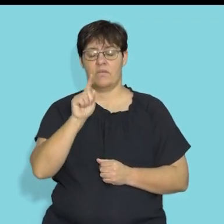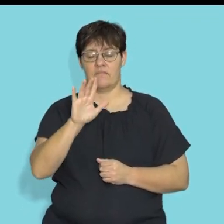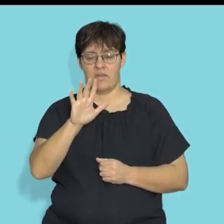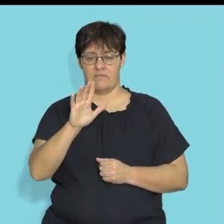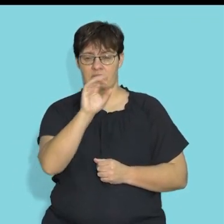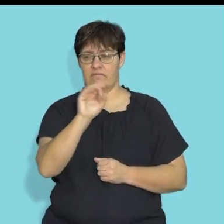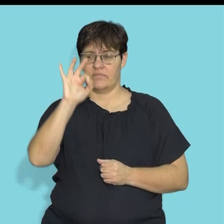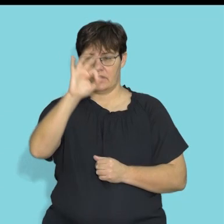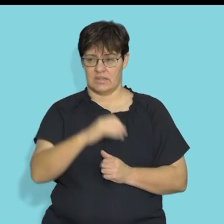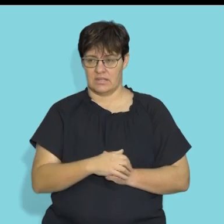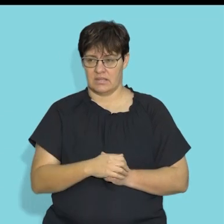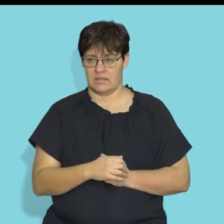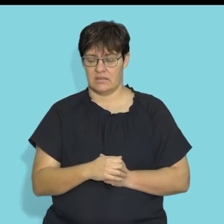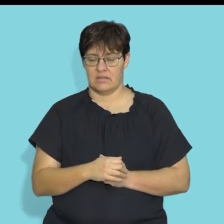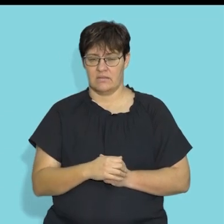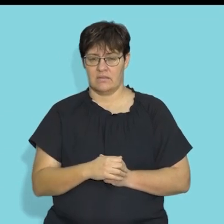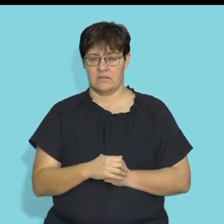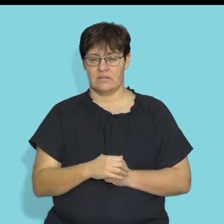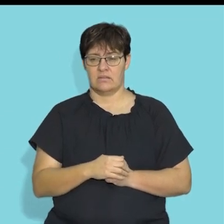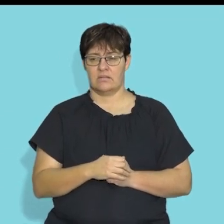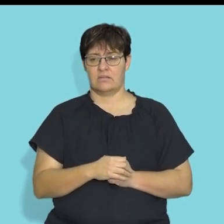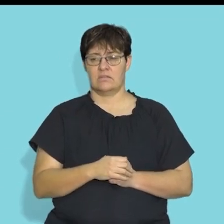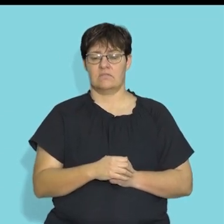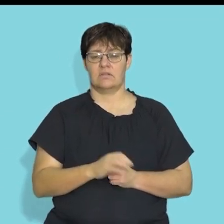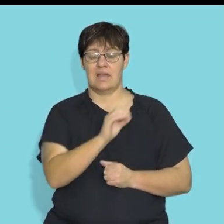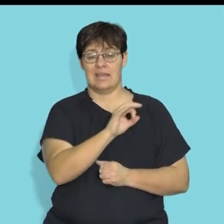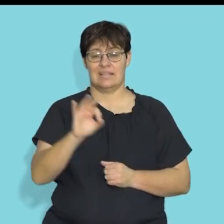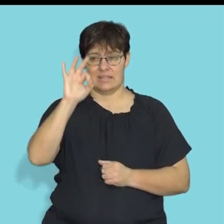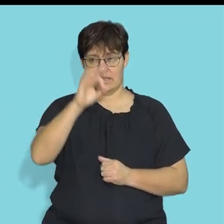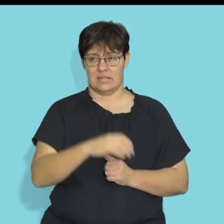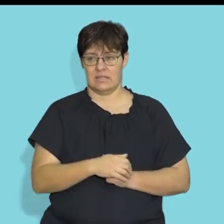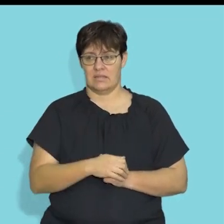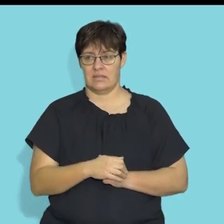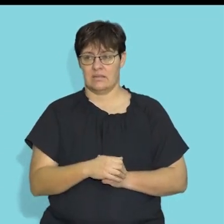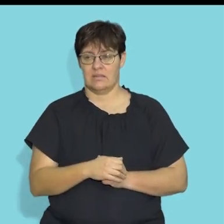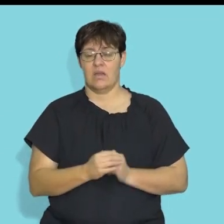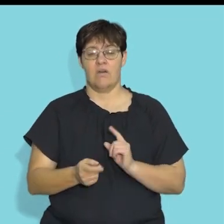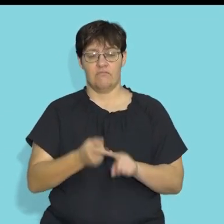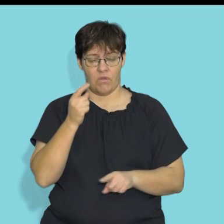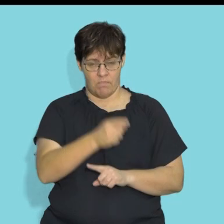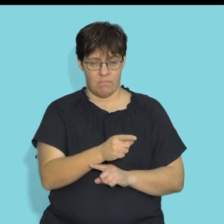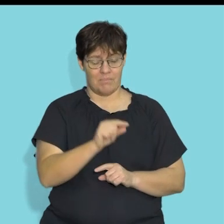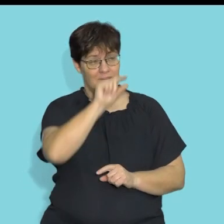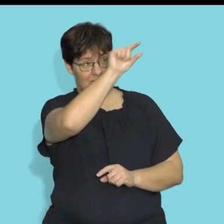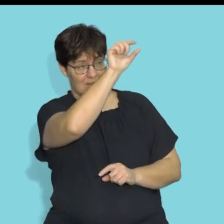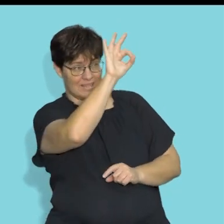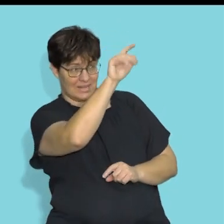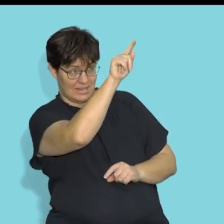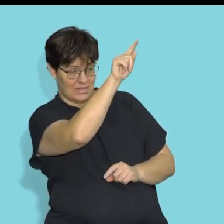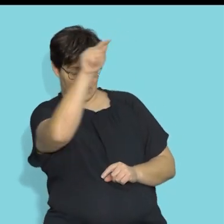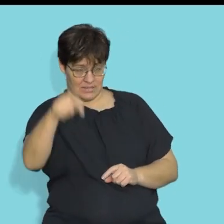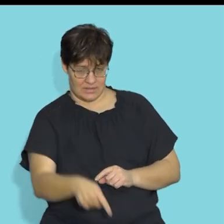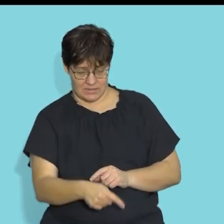times 1,5. Remember, 1,5 is exponent 3. That comes from the